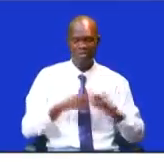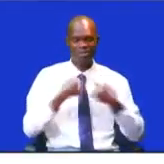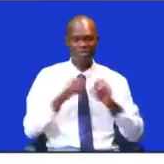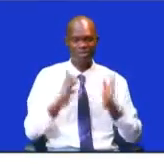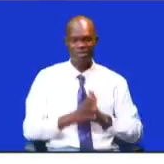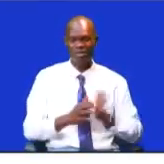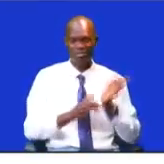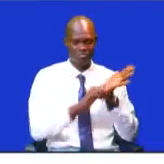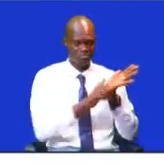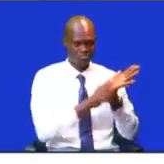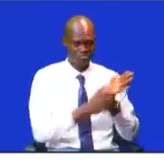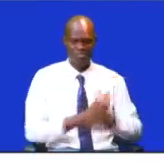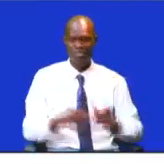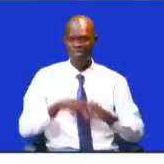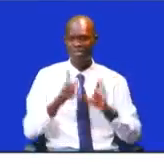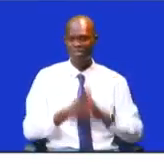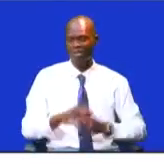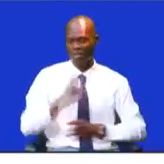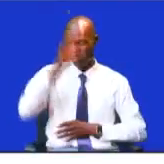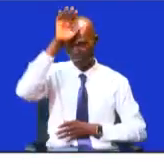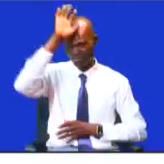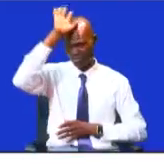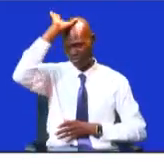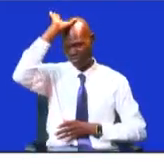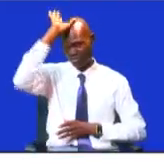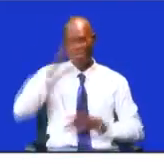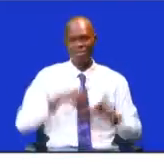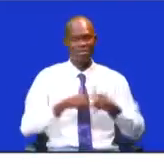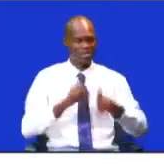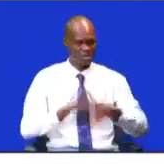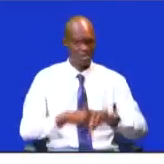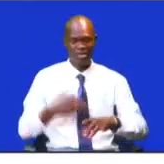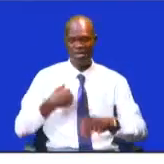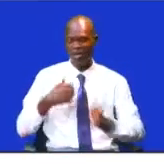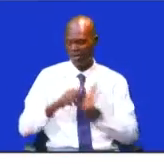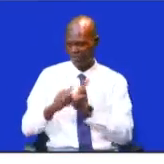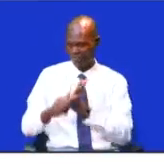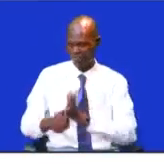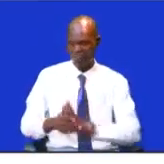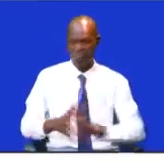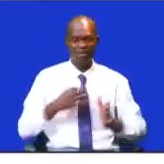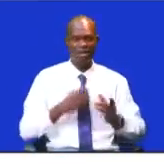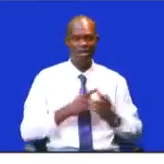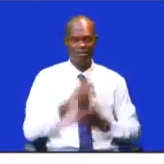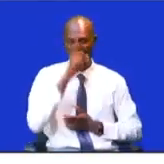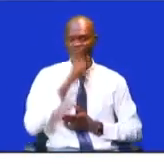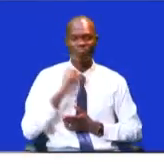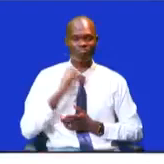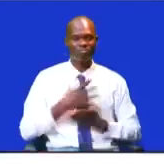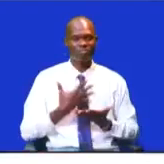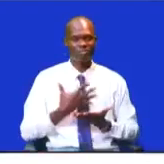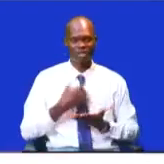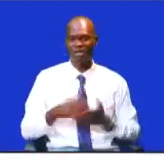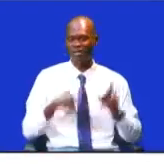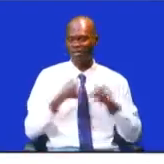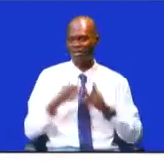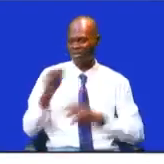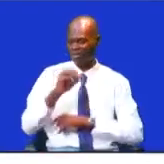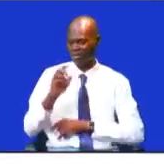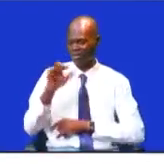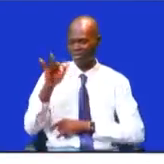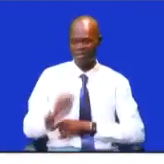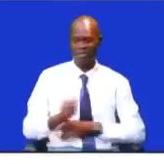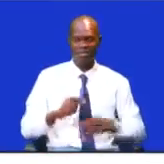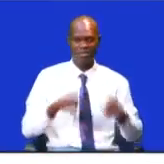cereals pidho bel, kata pidho oduma, kata pidho oganda, leaves, kata pidho soya, kata